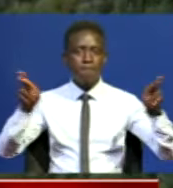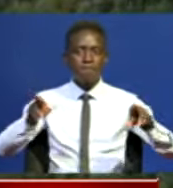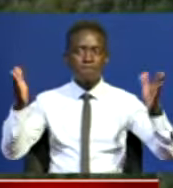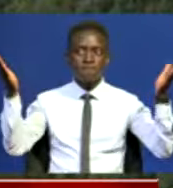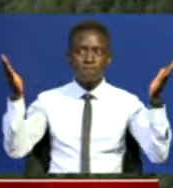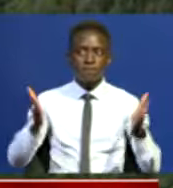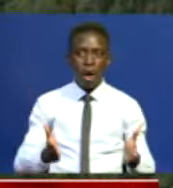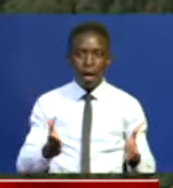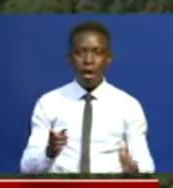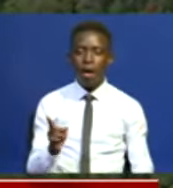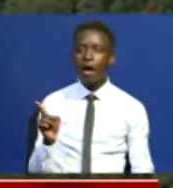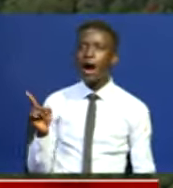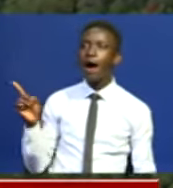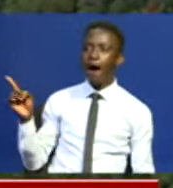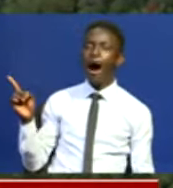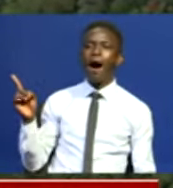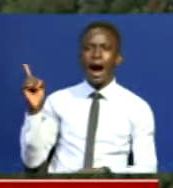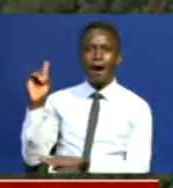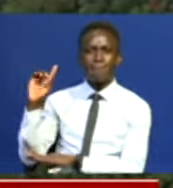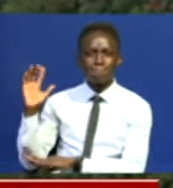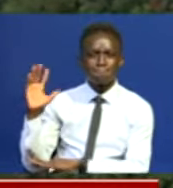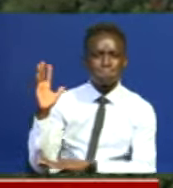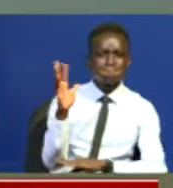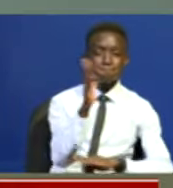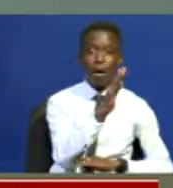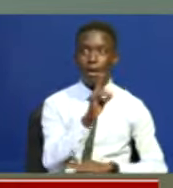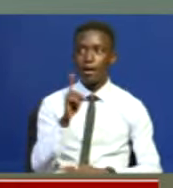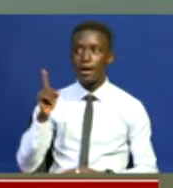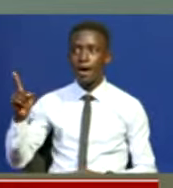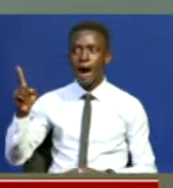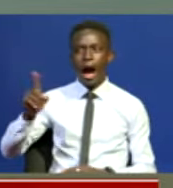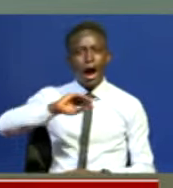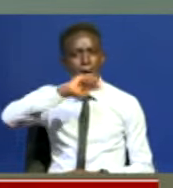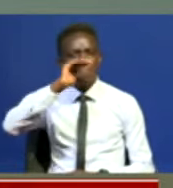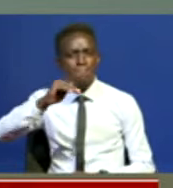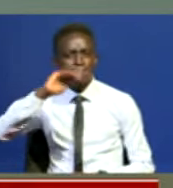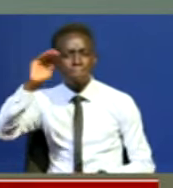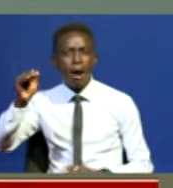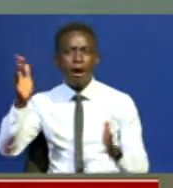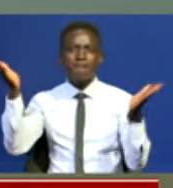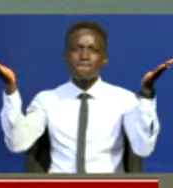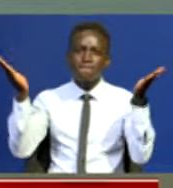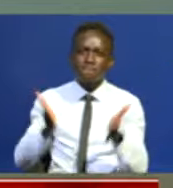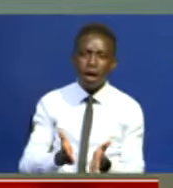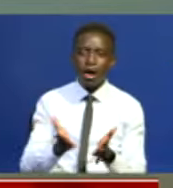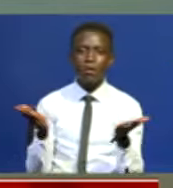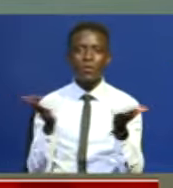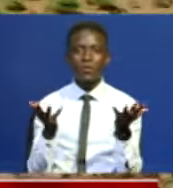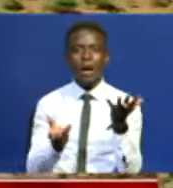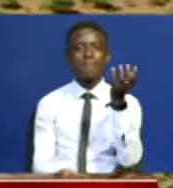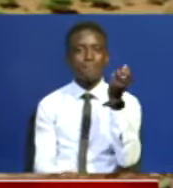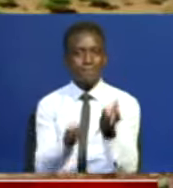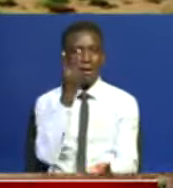is the sprawling vegetation dotting the hills and valleys of Baringo County.